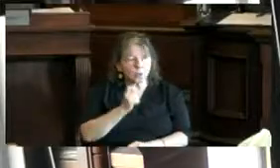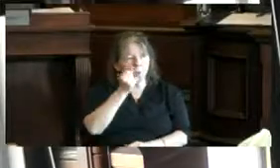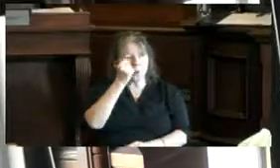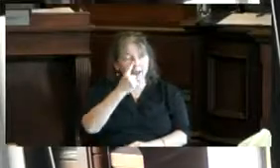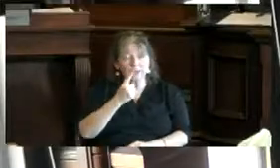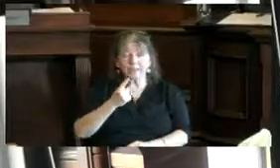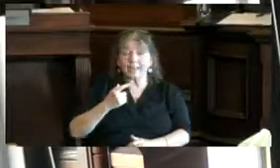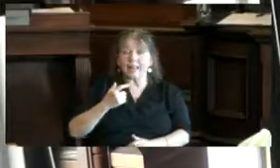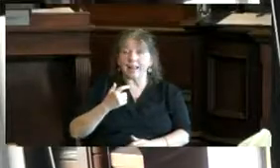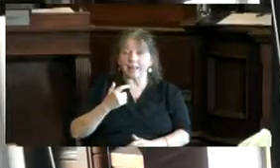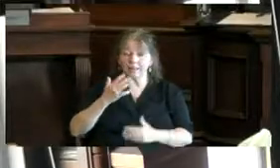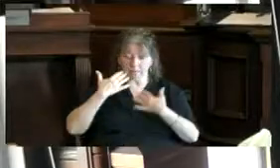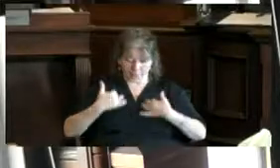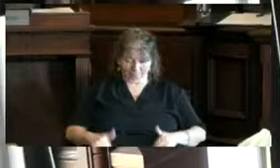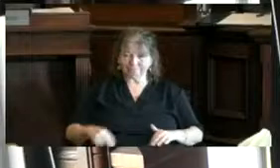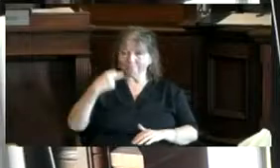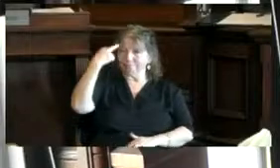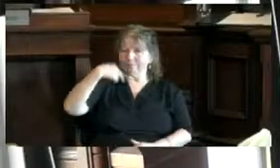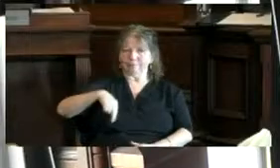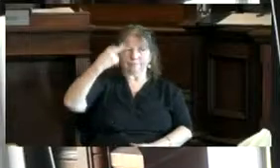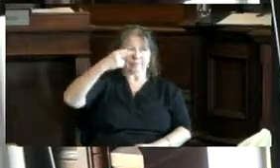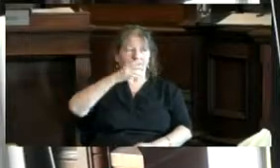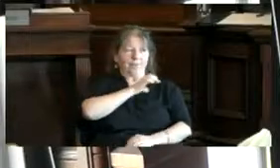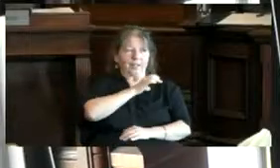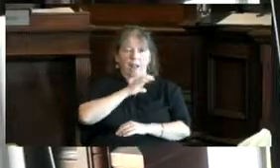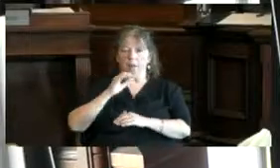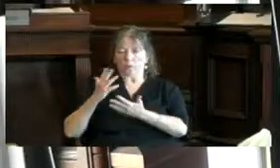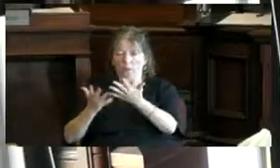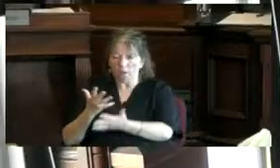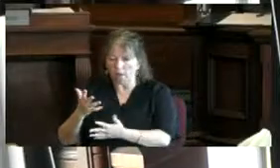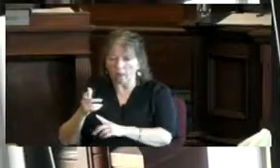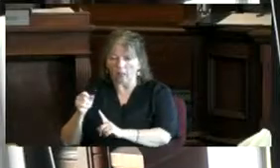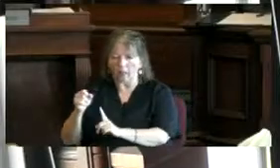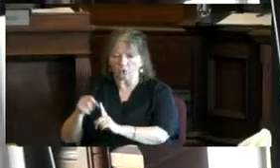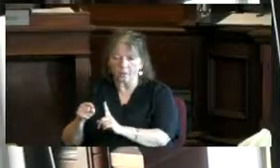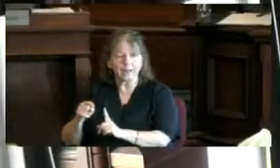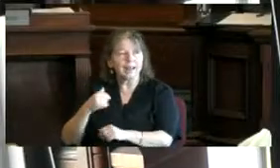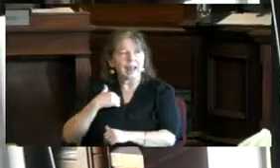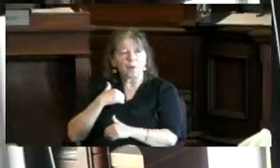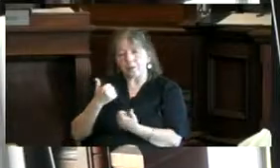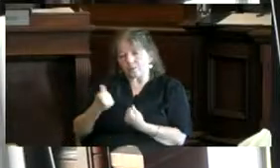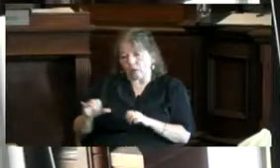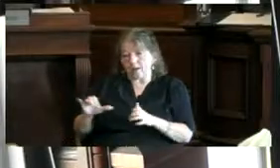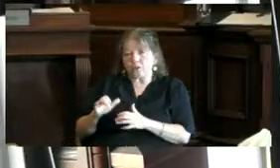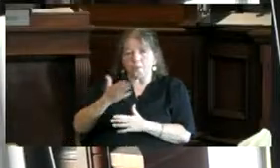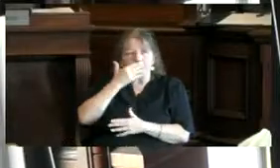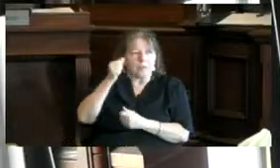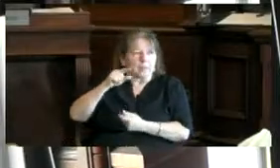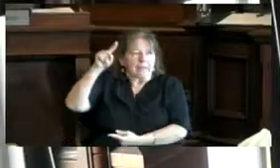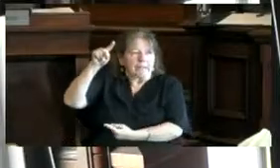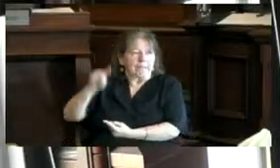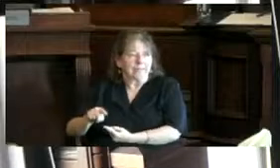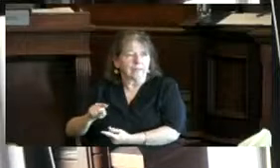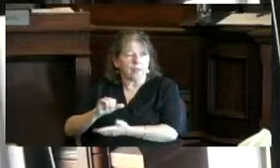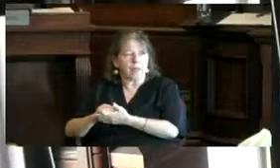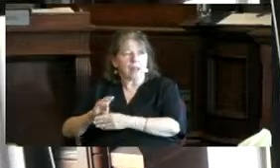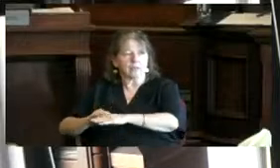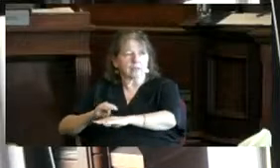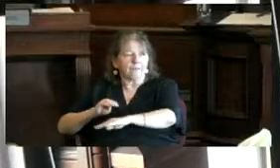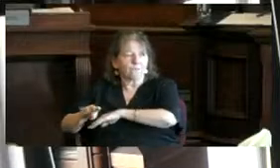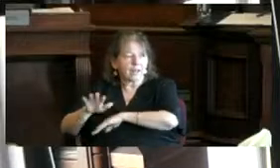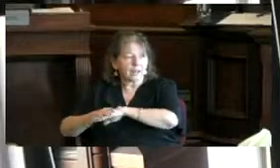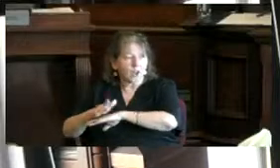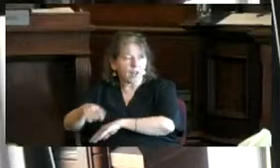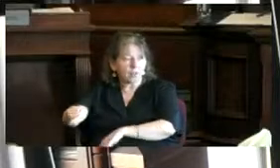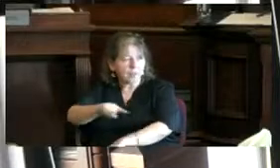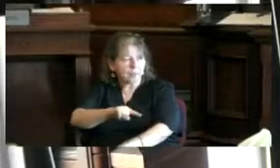presence can be something that may be triggering, and we do take steps to try and mitigate that. But again, the